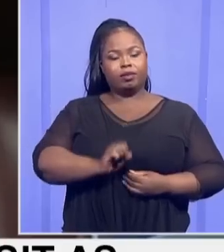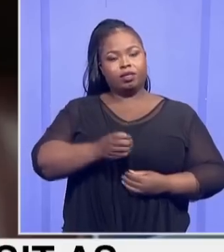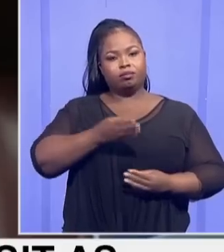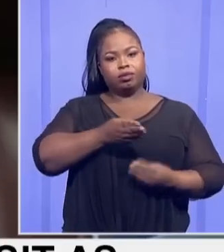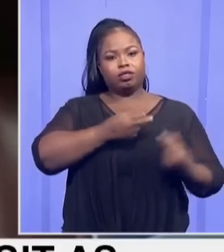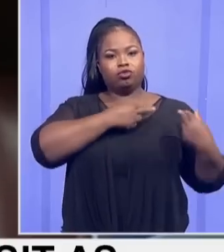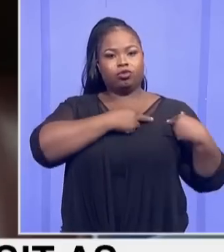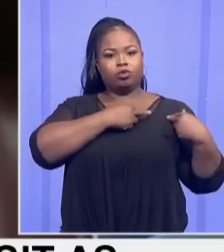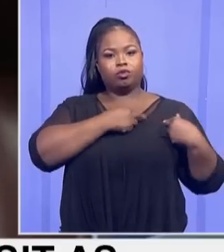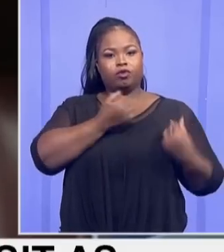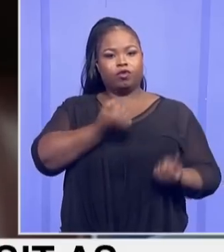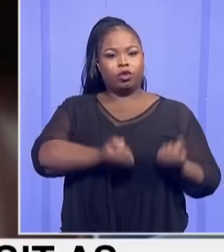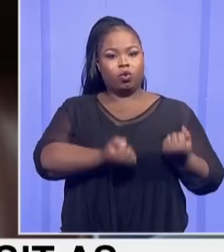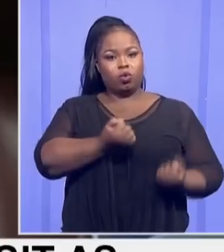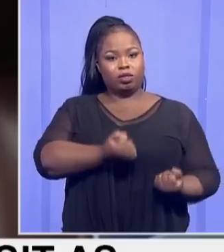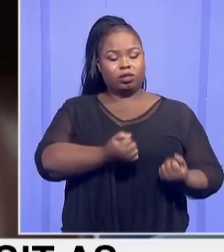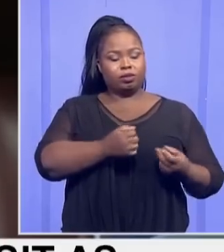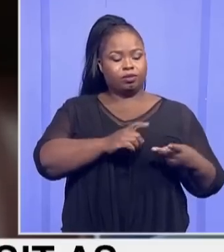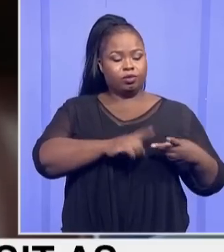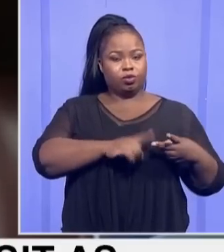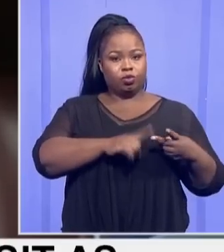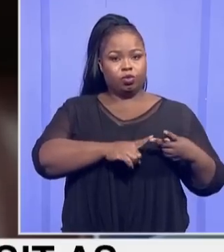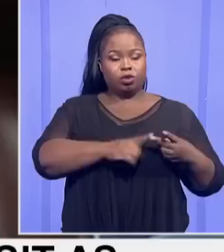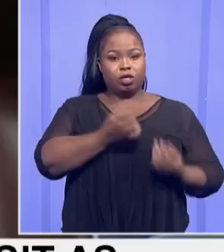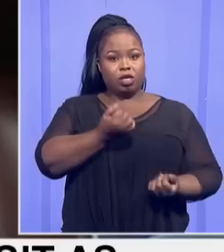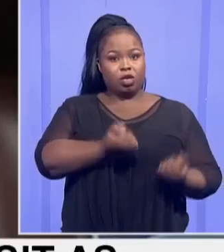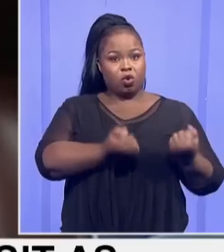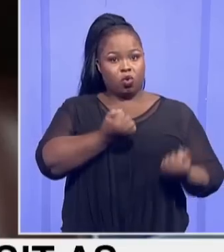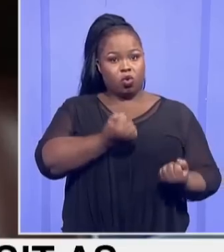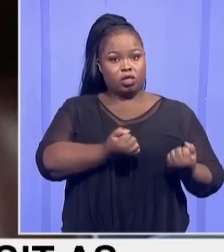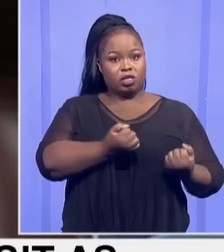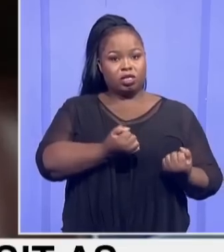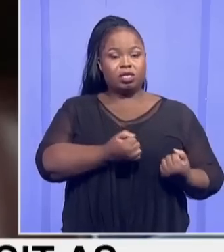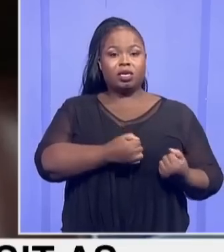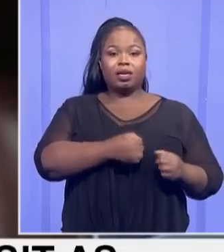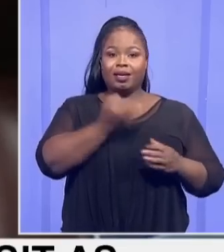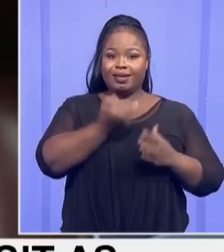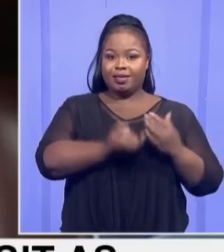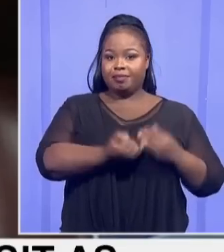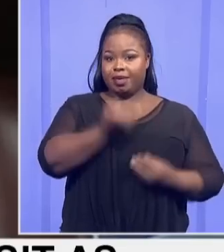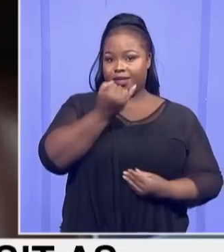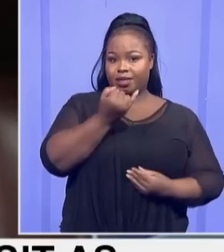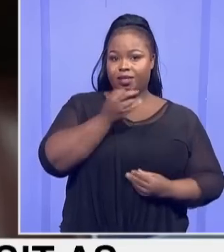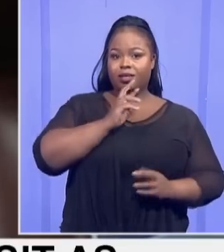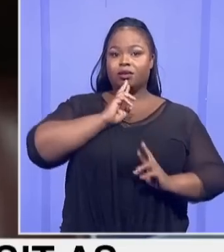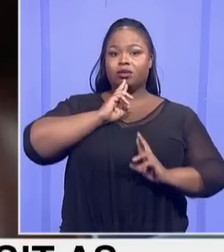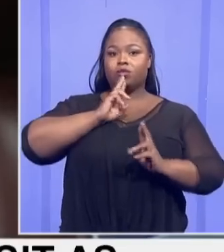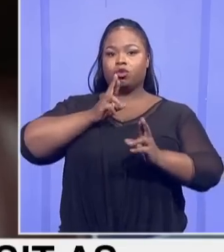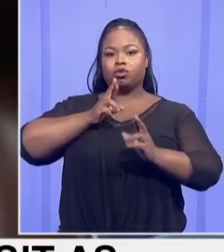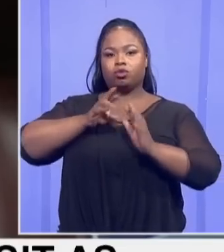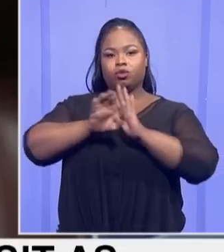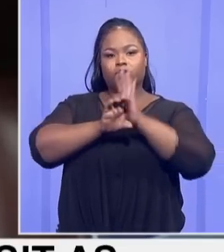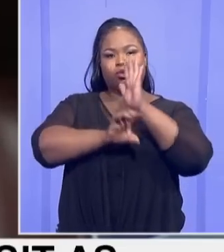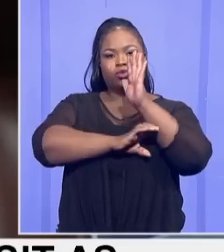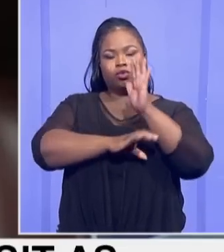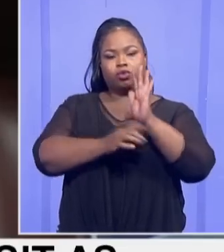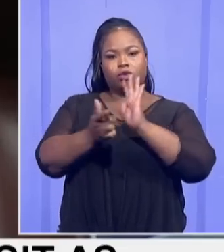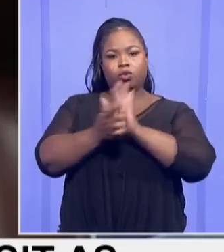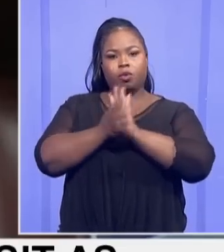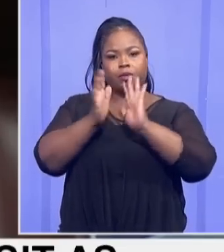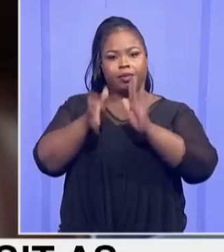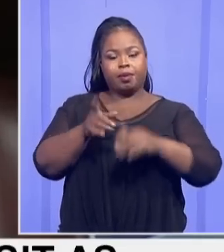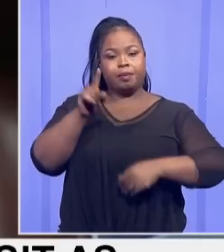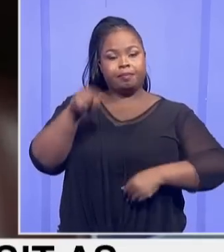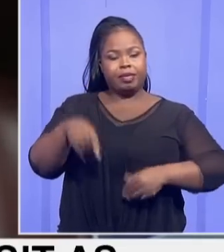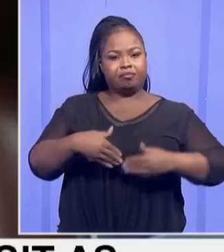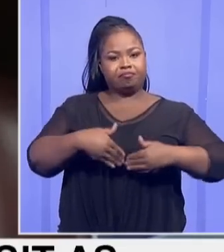the courts are independent and subject only to the Constitution and the law, which they must apply impartially